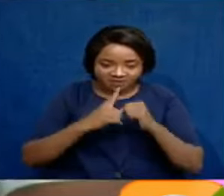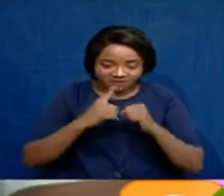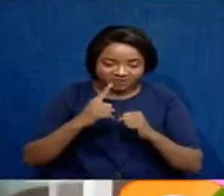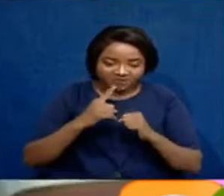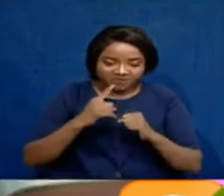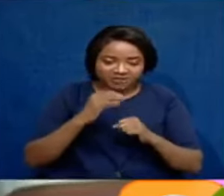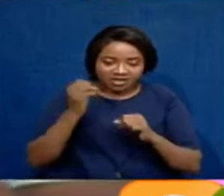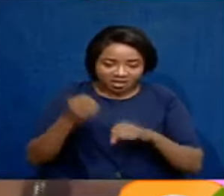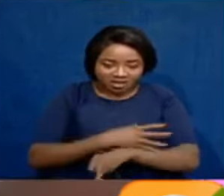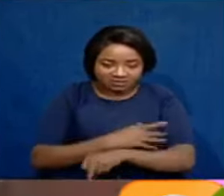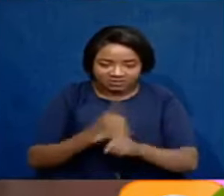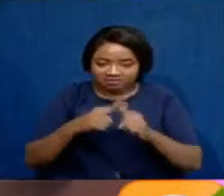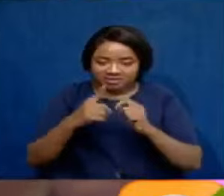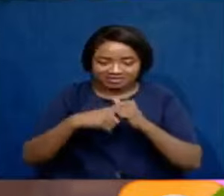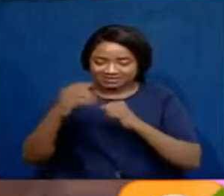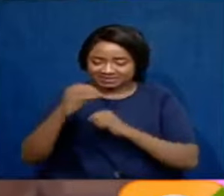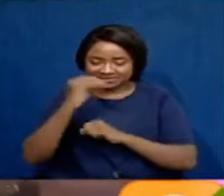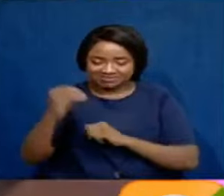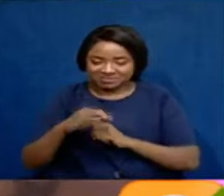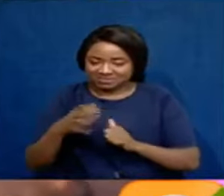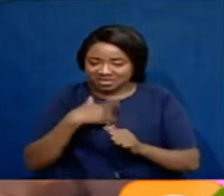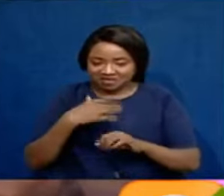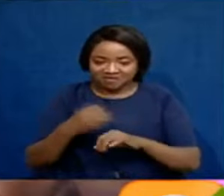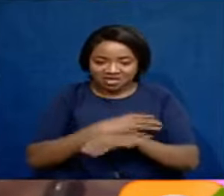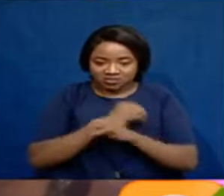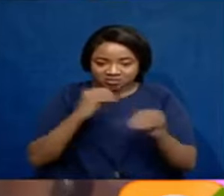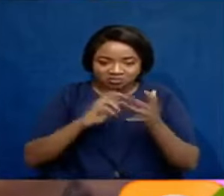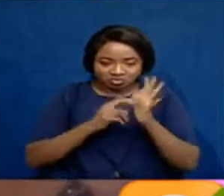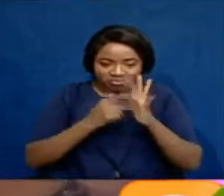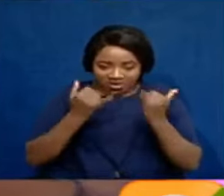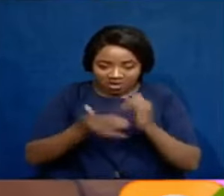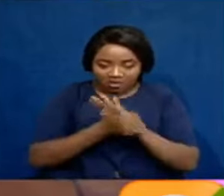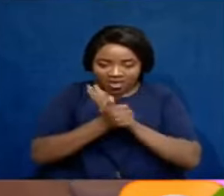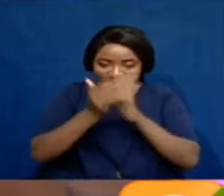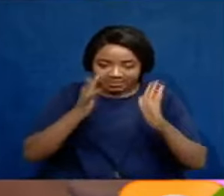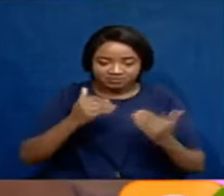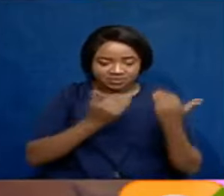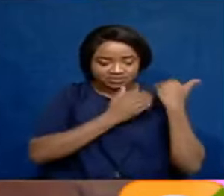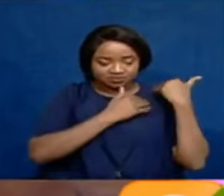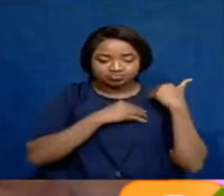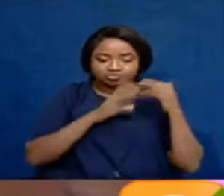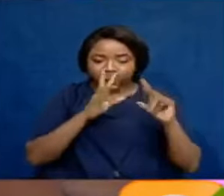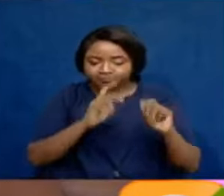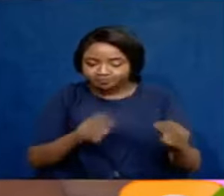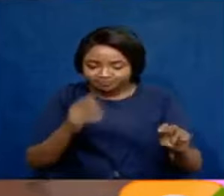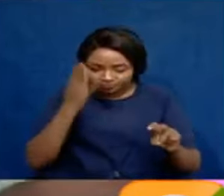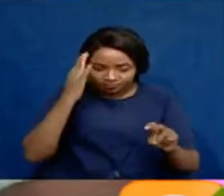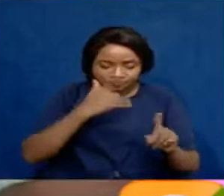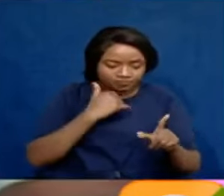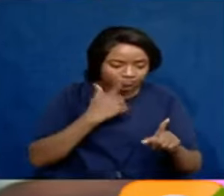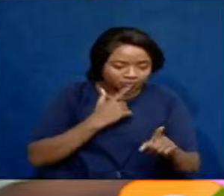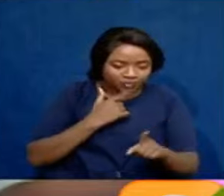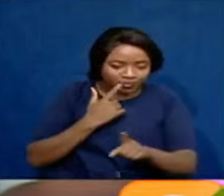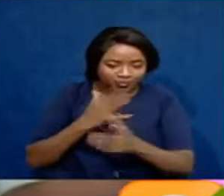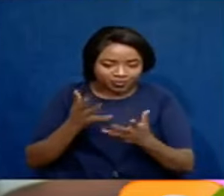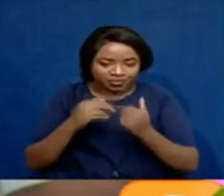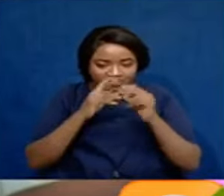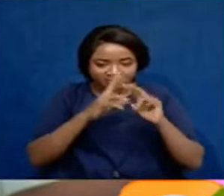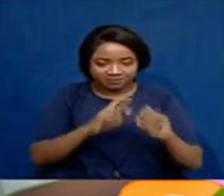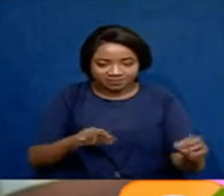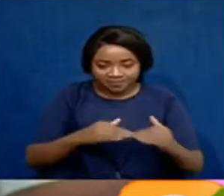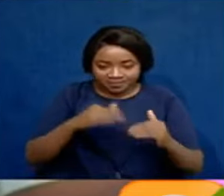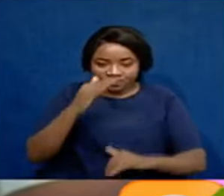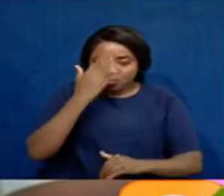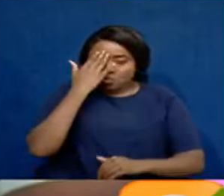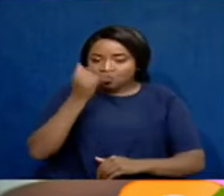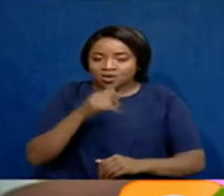cancers. So it is now the specialist's duty to differentiate who needs further investigations and which investigation is this. Because sadly